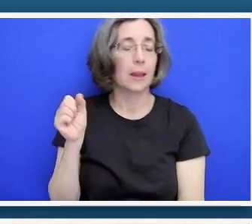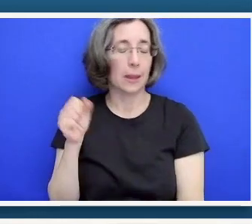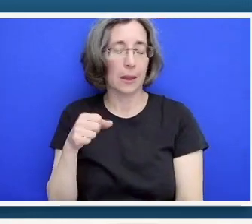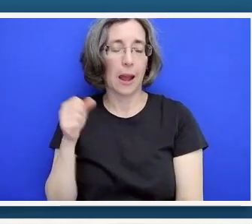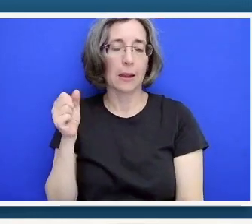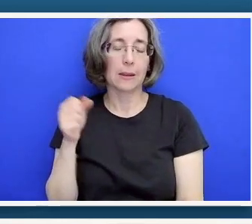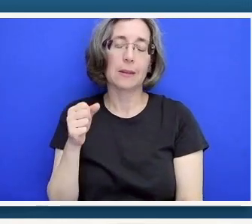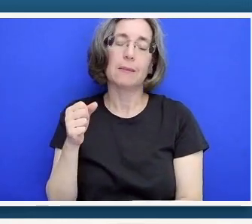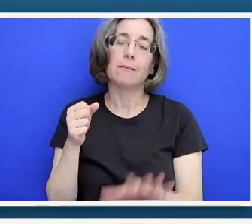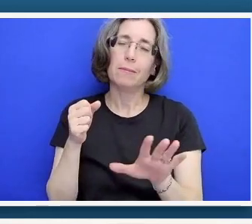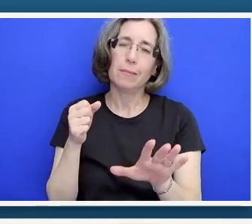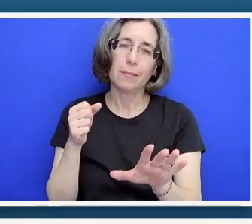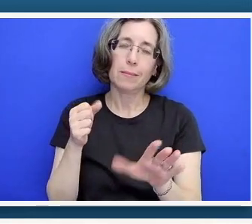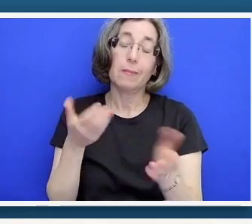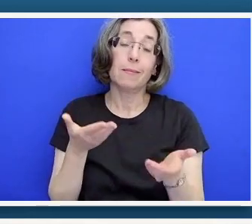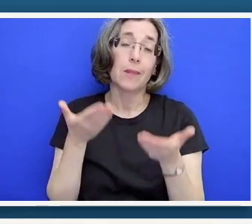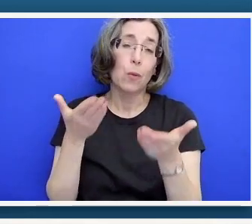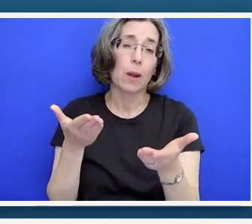your time.